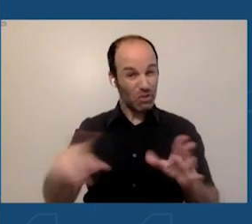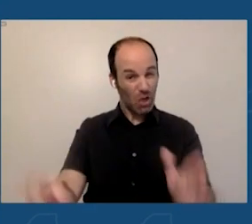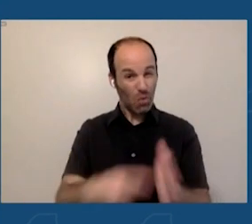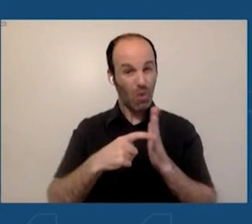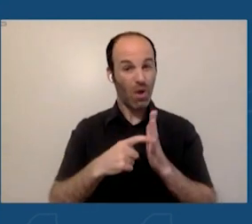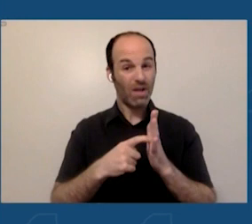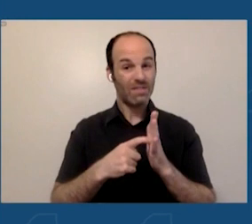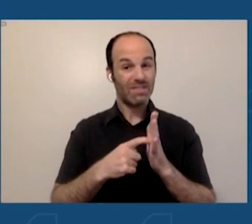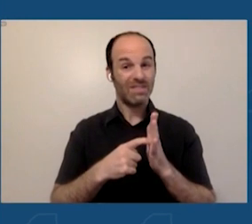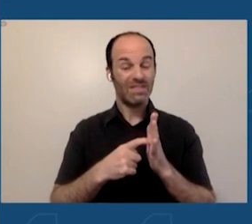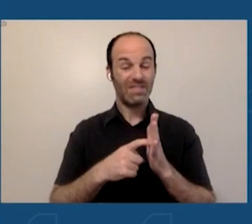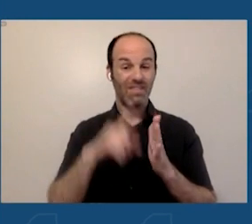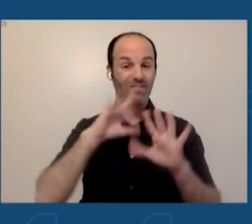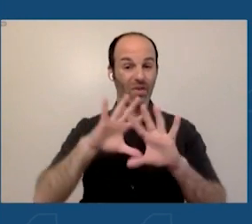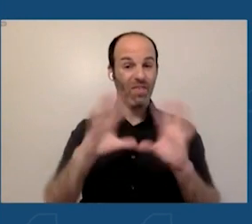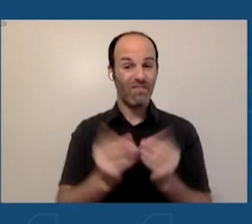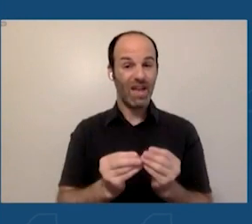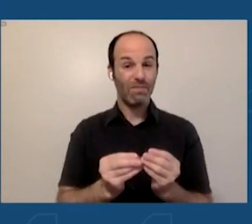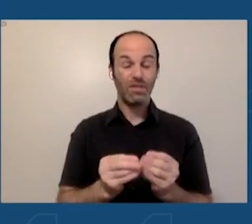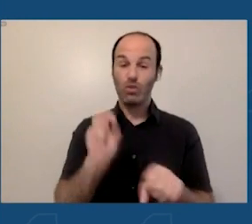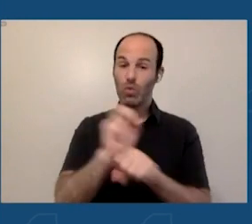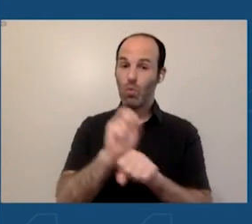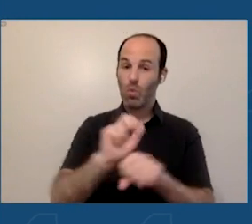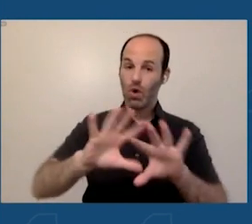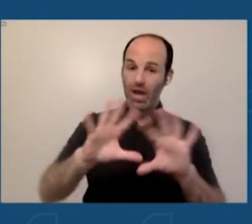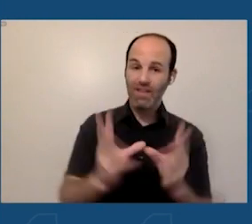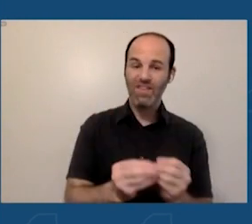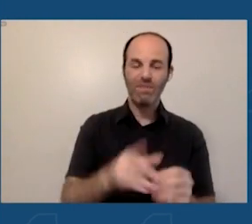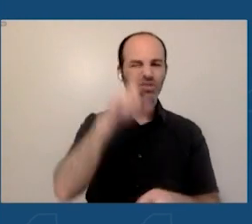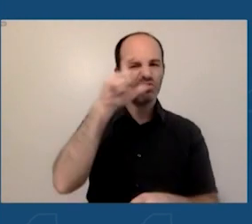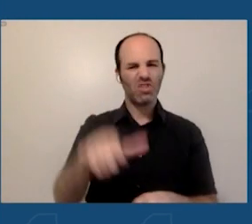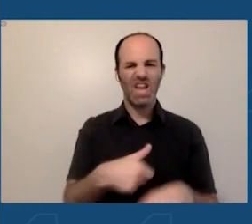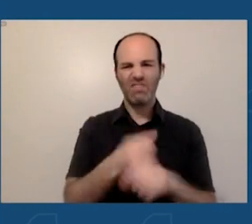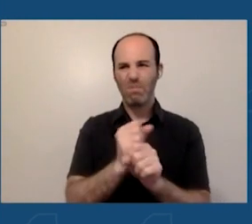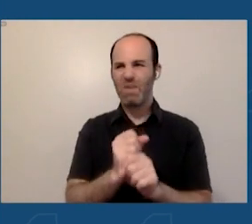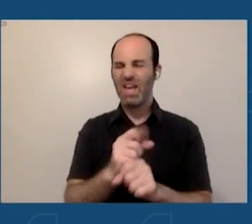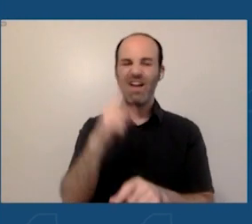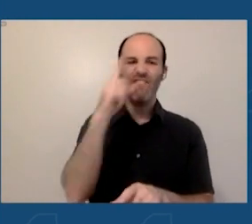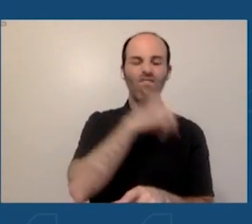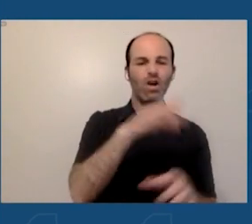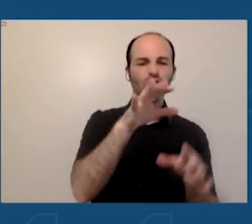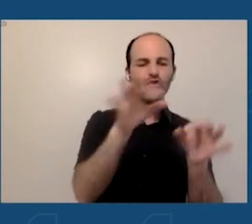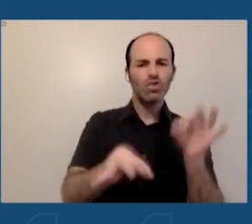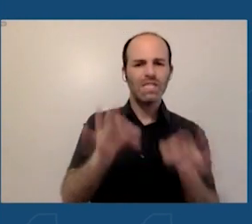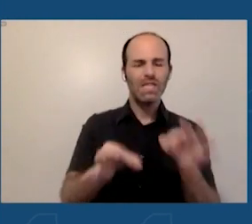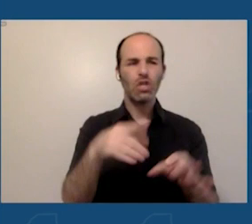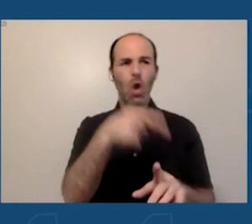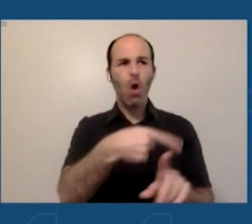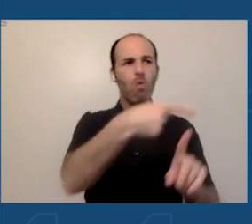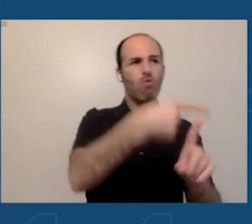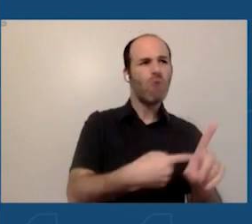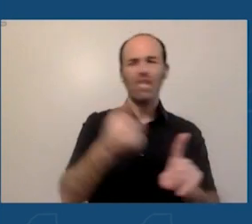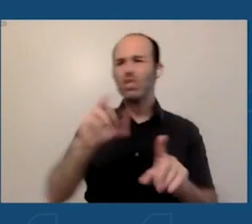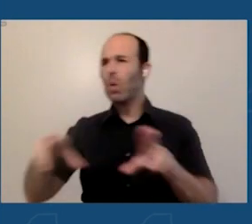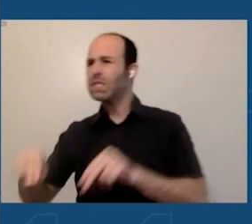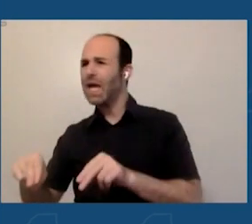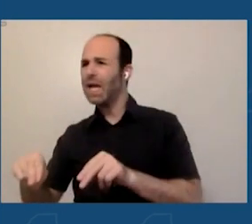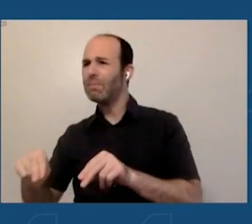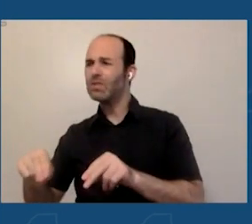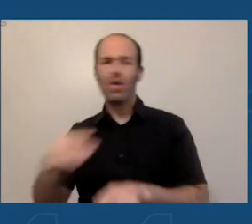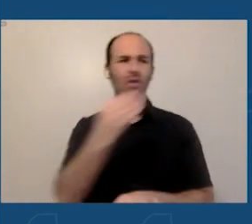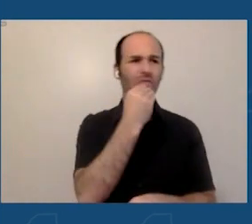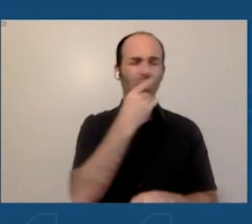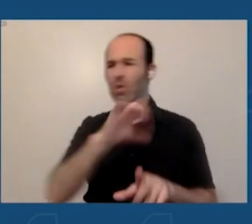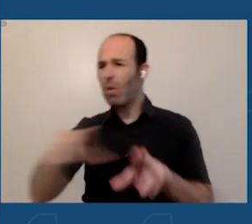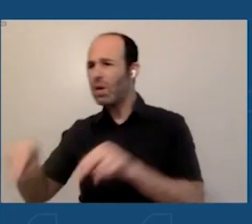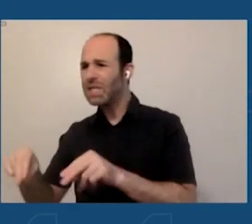And so working families shouldn't have to make this false choice between diapers or rent or food. We should be doing everything that we